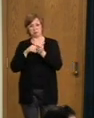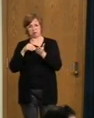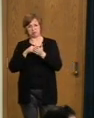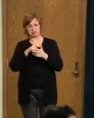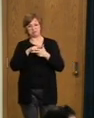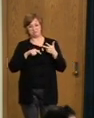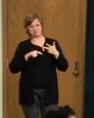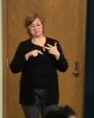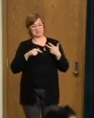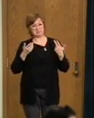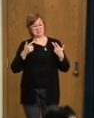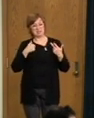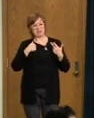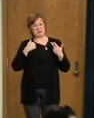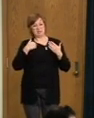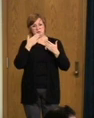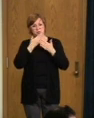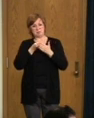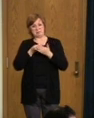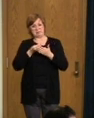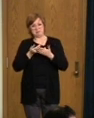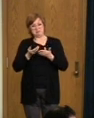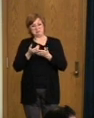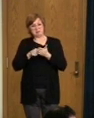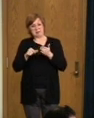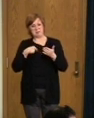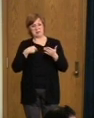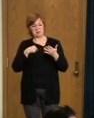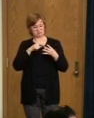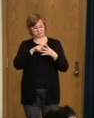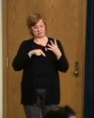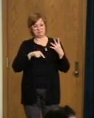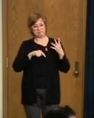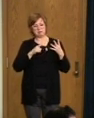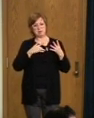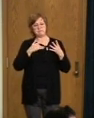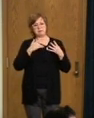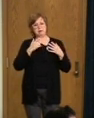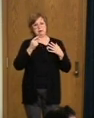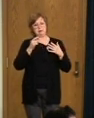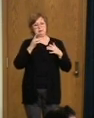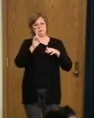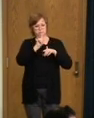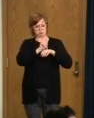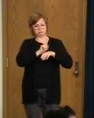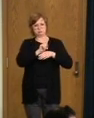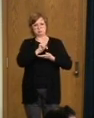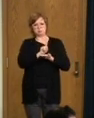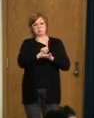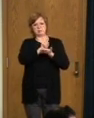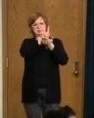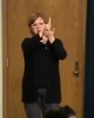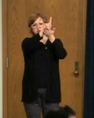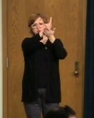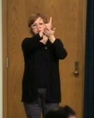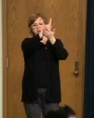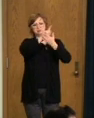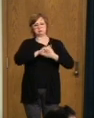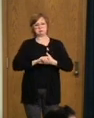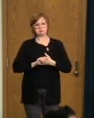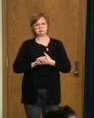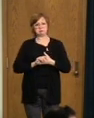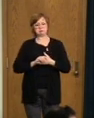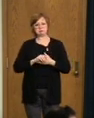that there are many people in the province, in the world, who don't have these privileges and protections. So I think this gives us pause to think